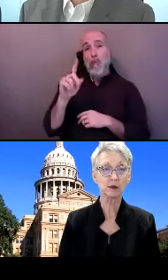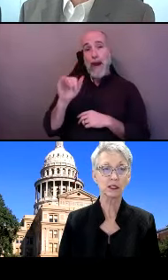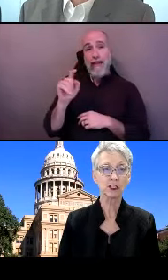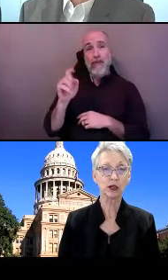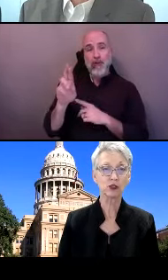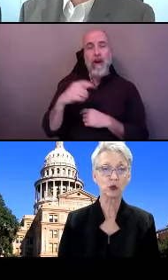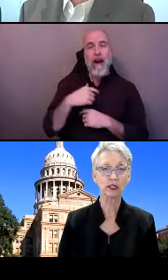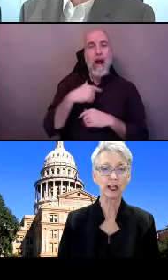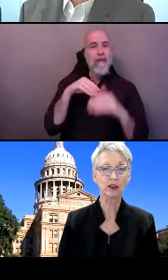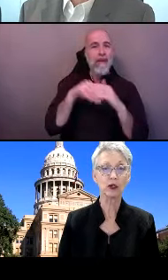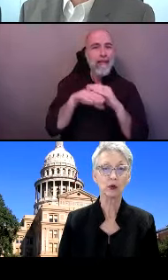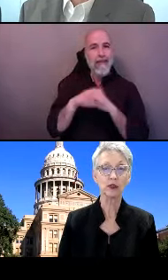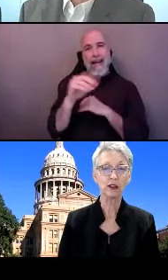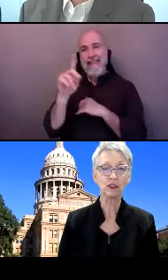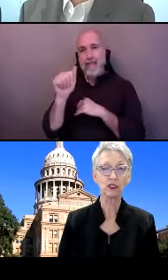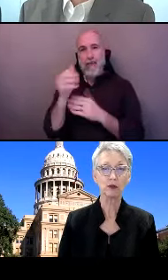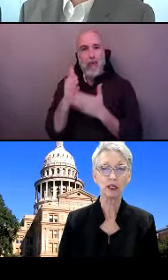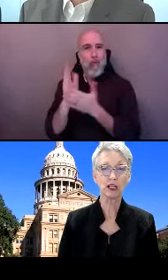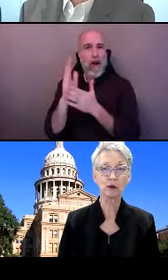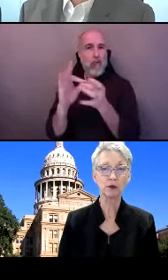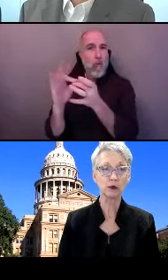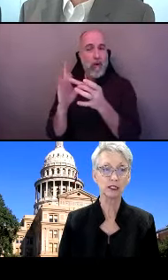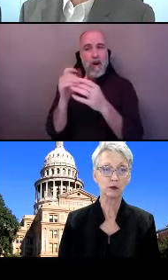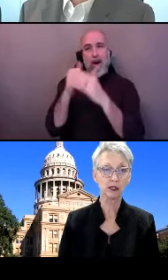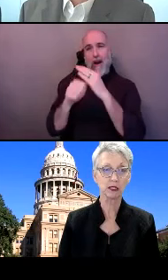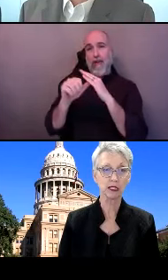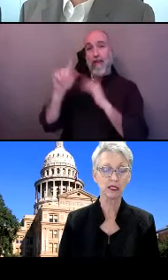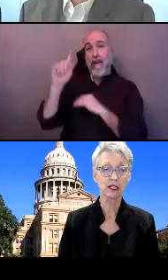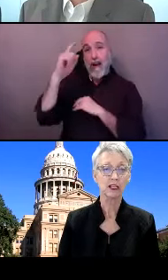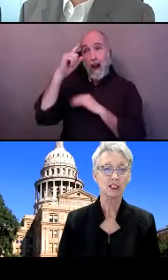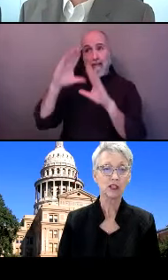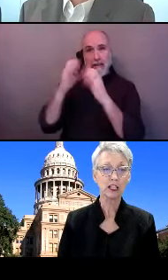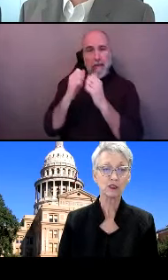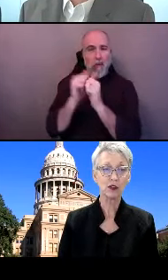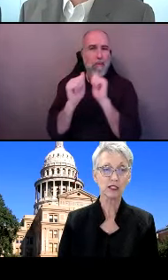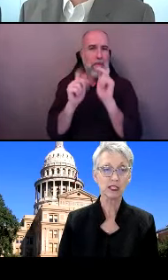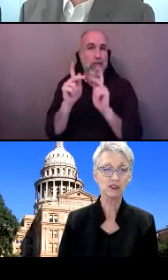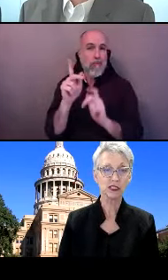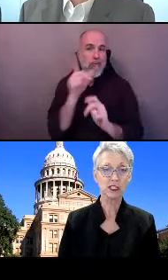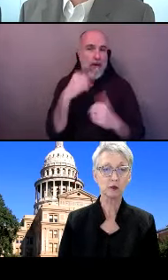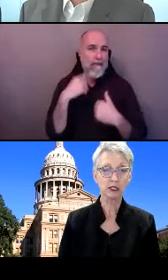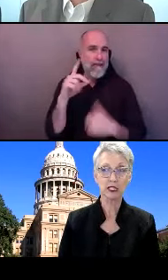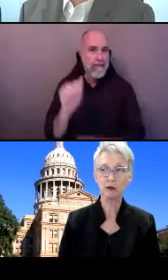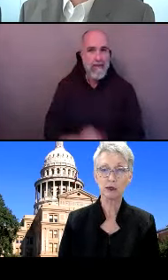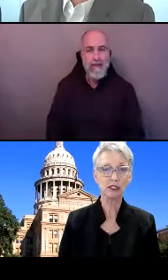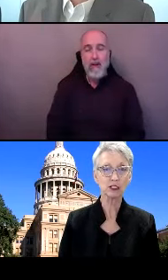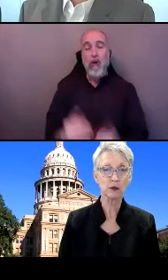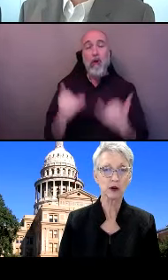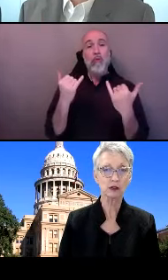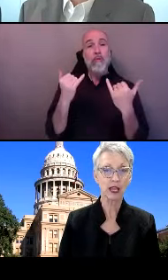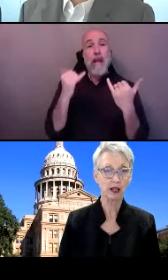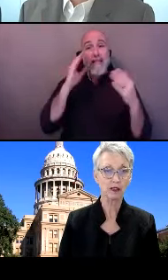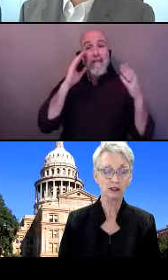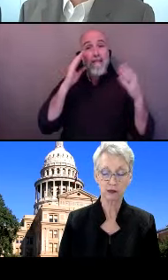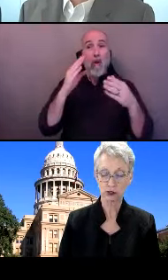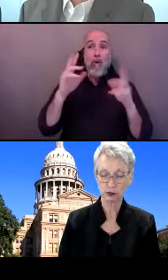Accessibility Disability Rights Coordinator with the Governor's Committee on People with Disabilities. Today's focus is visitability, building